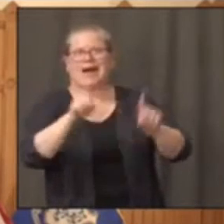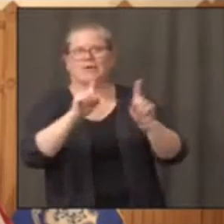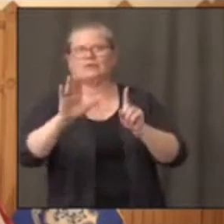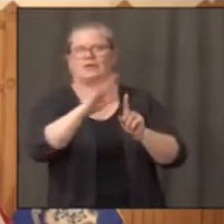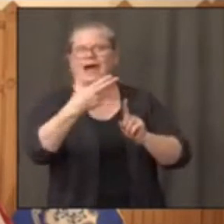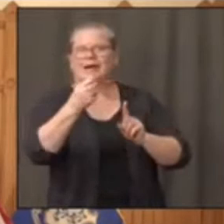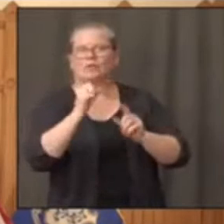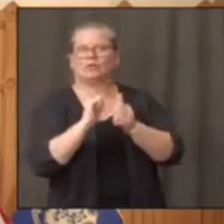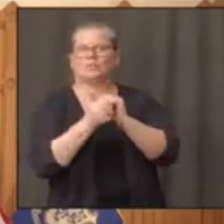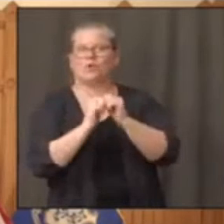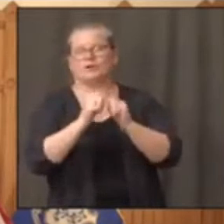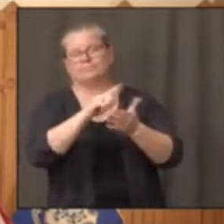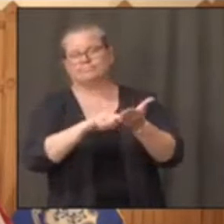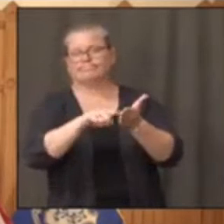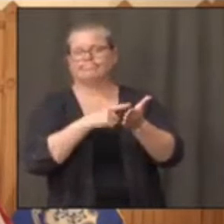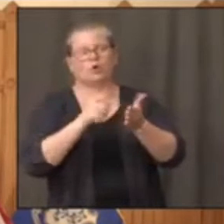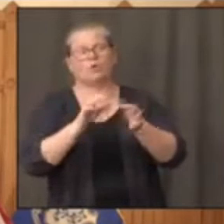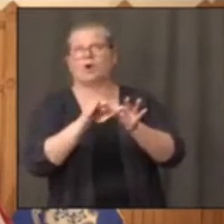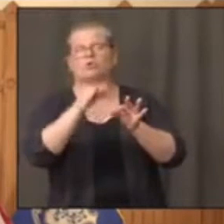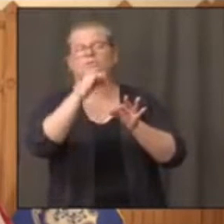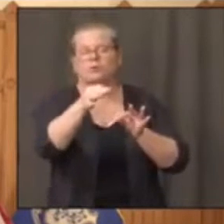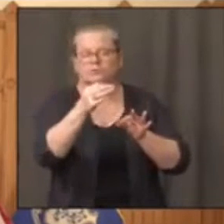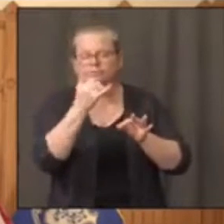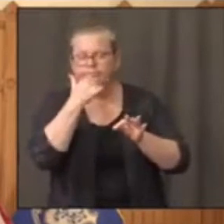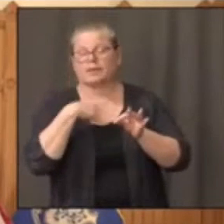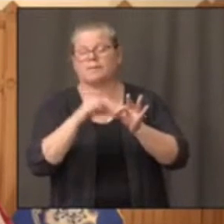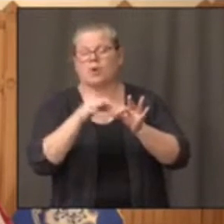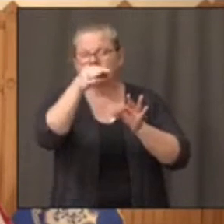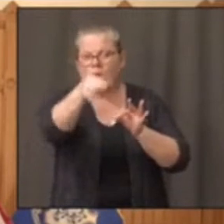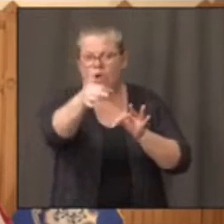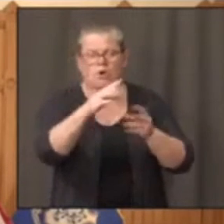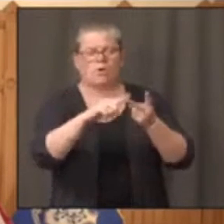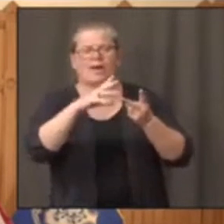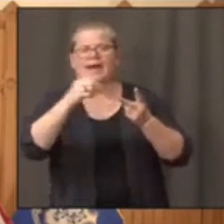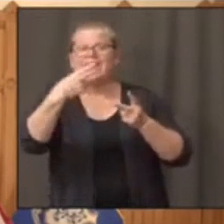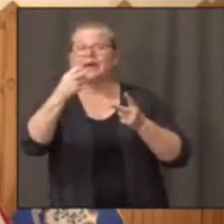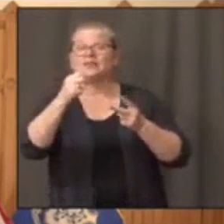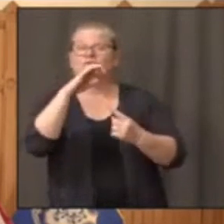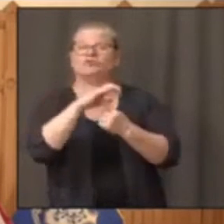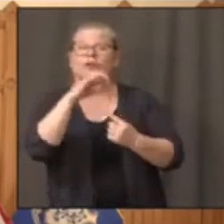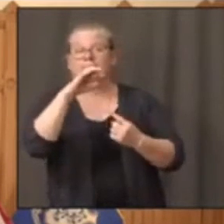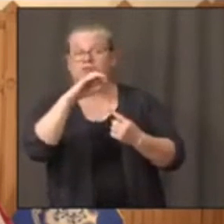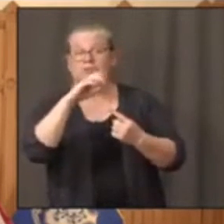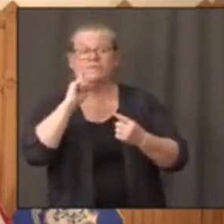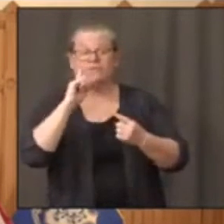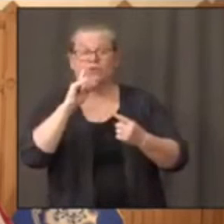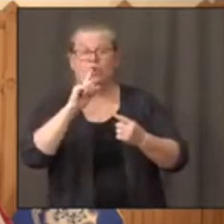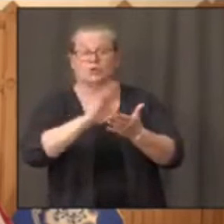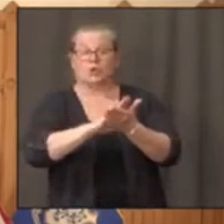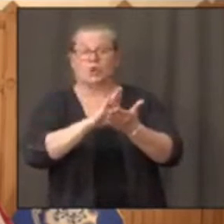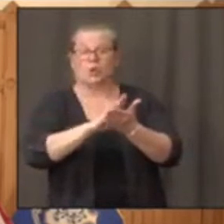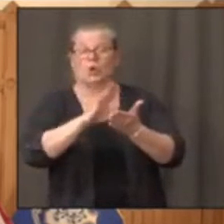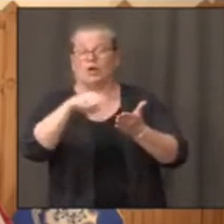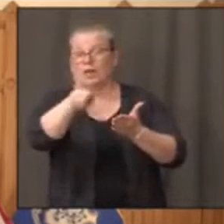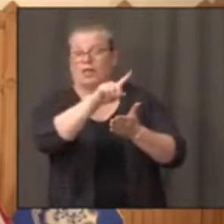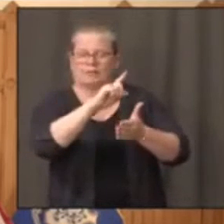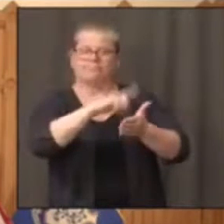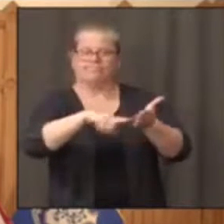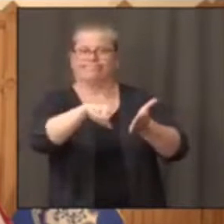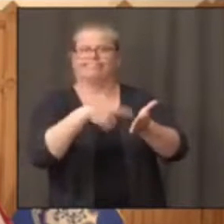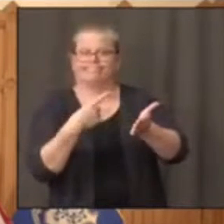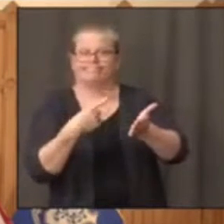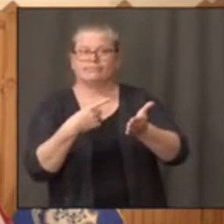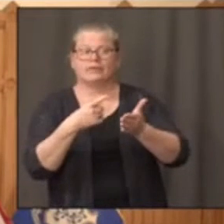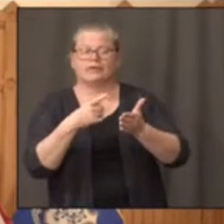the fall sports championships for high school. You've done a lot in coordination with New York State. Is that something